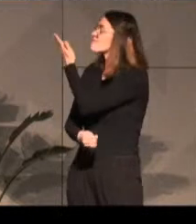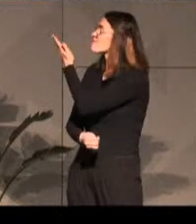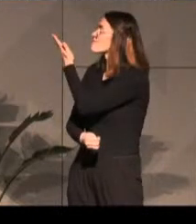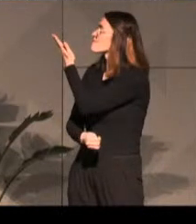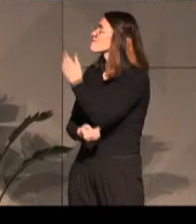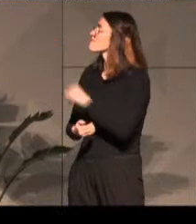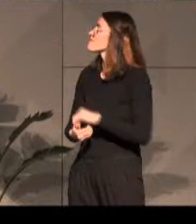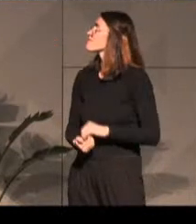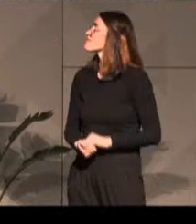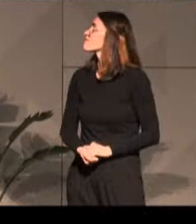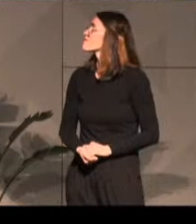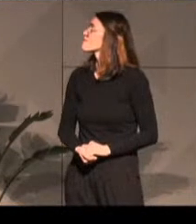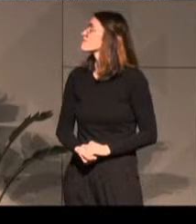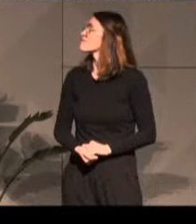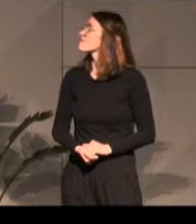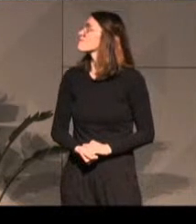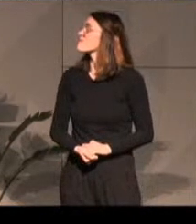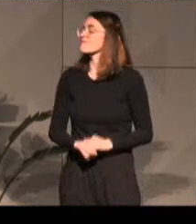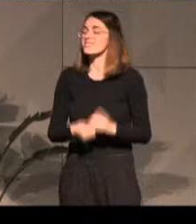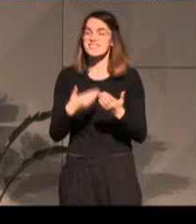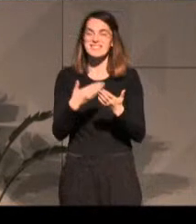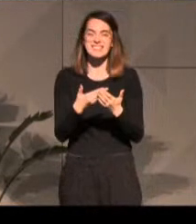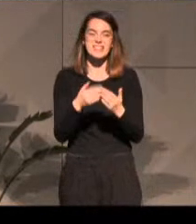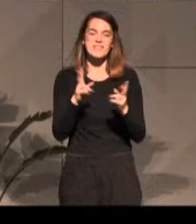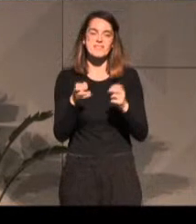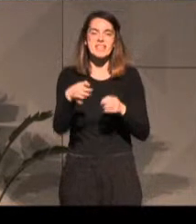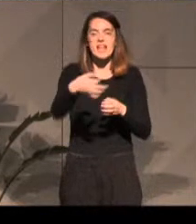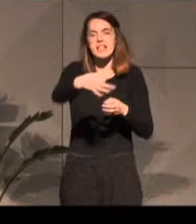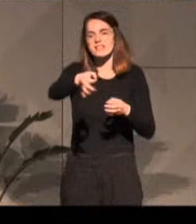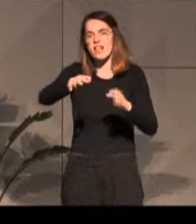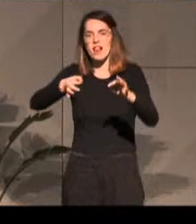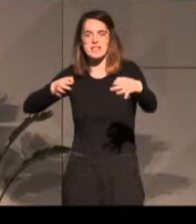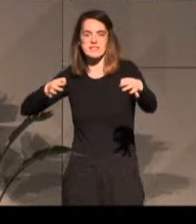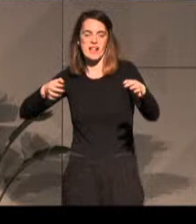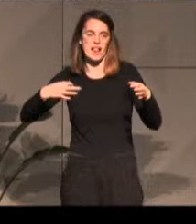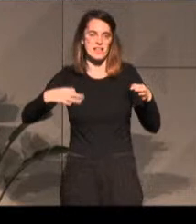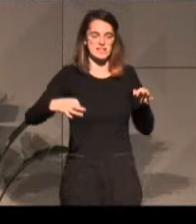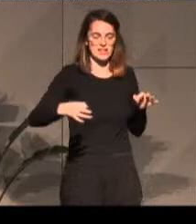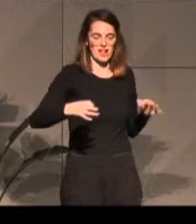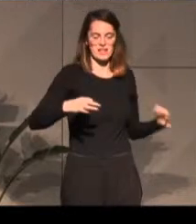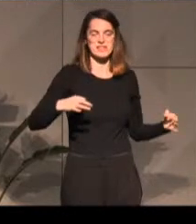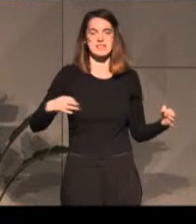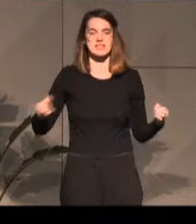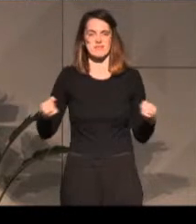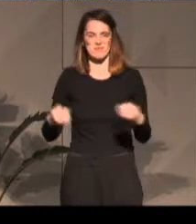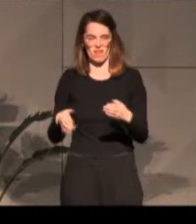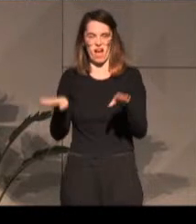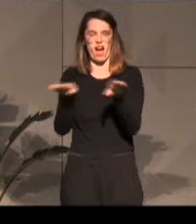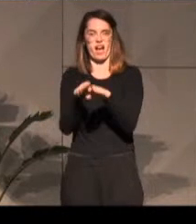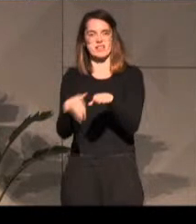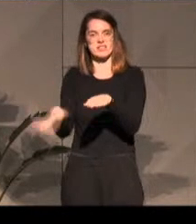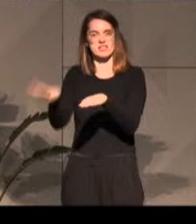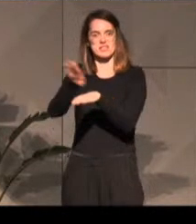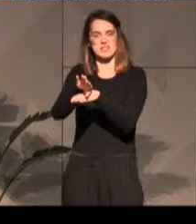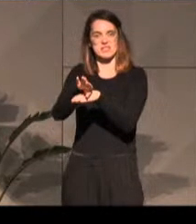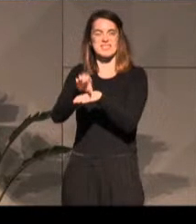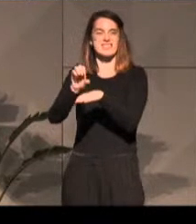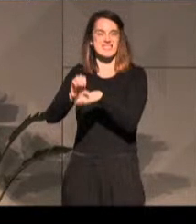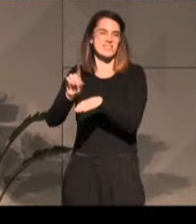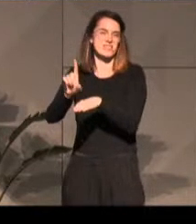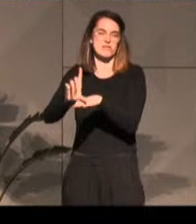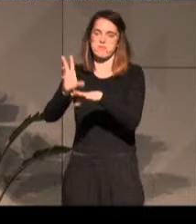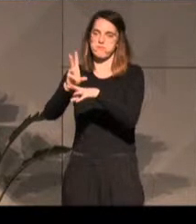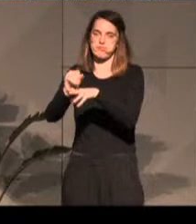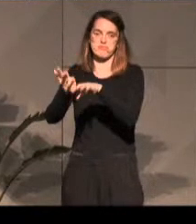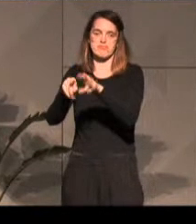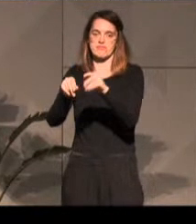melted the ice underneath and the water was drained into the ocean. And the ice is fully fragmented,